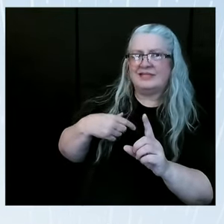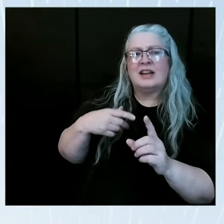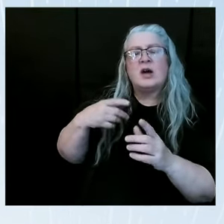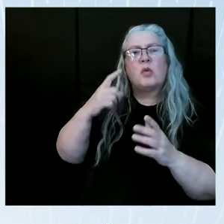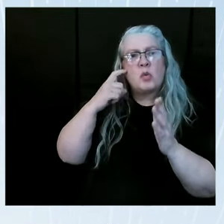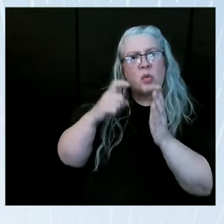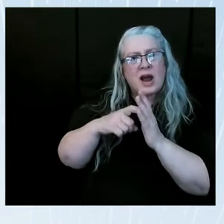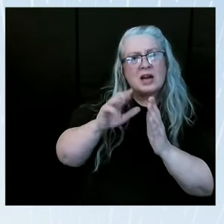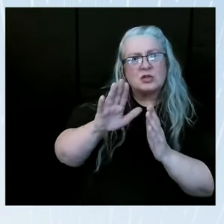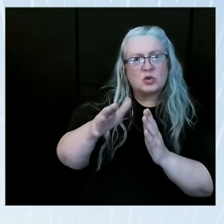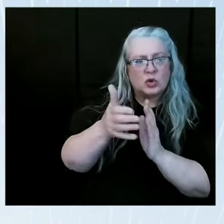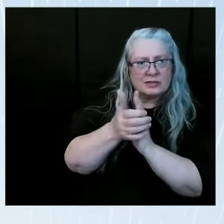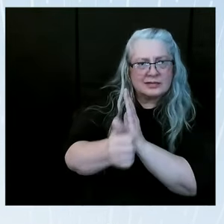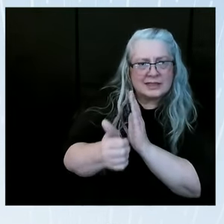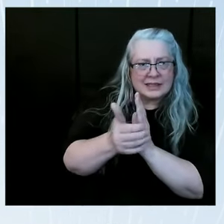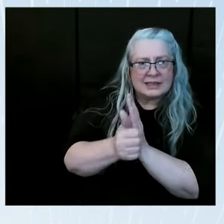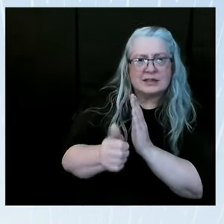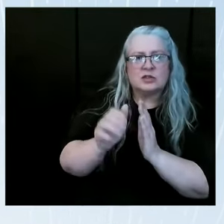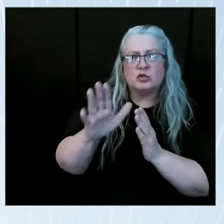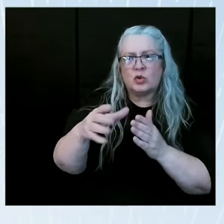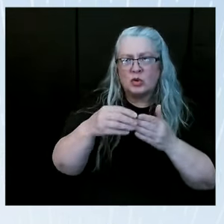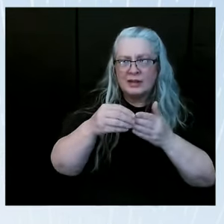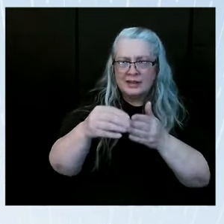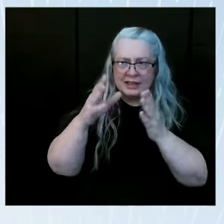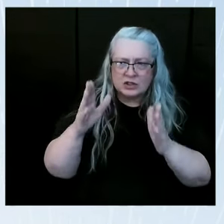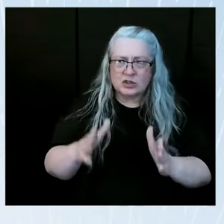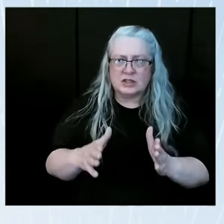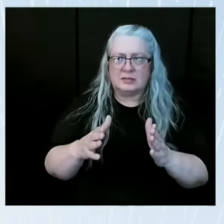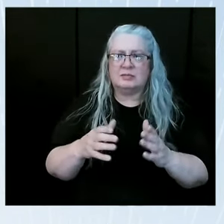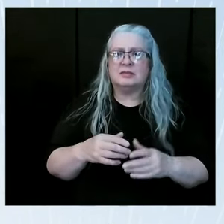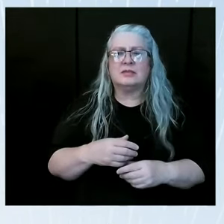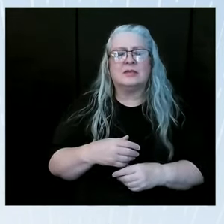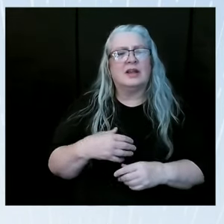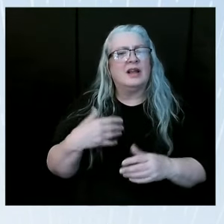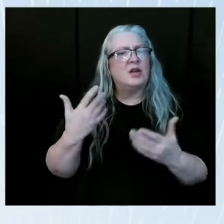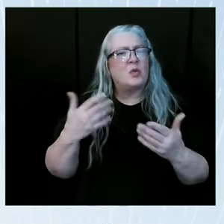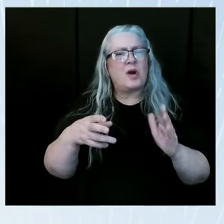When and how can these labels be shed and